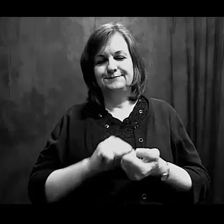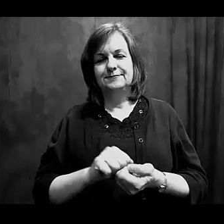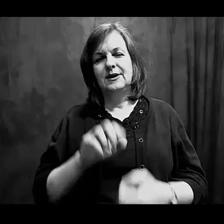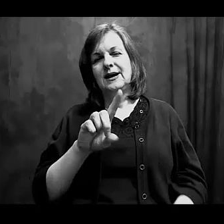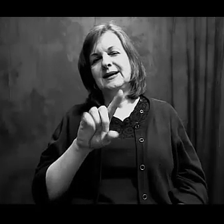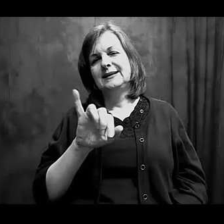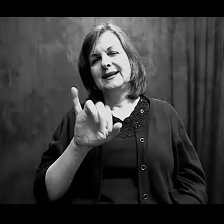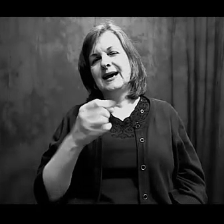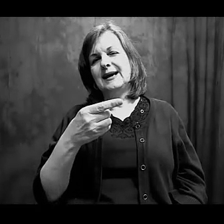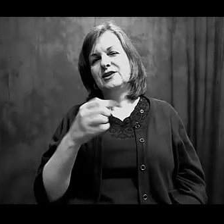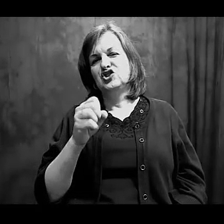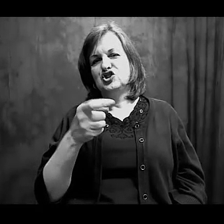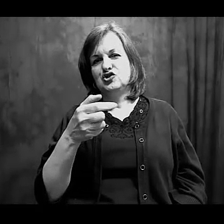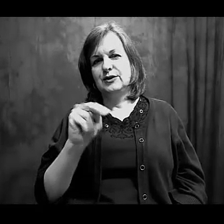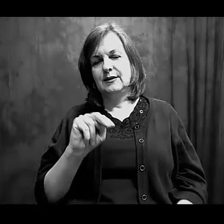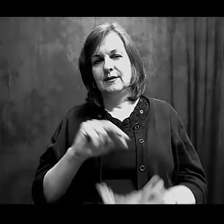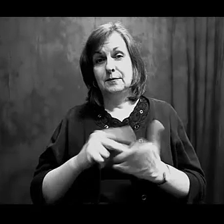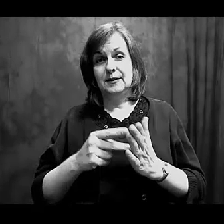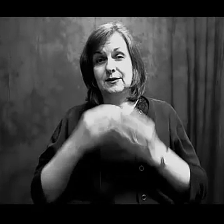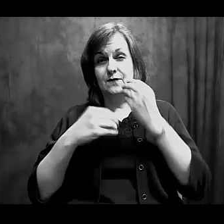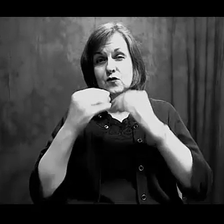Digestion is breaking down the food.